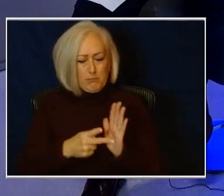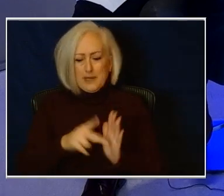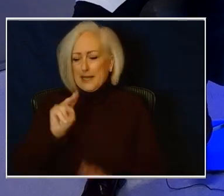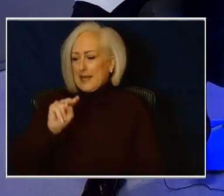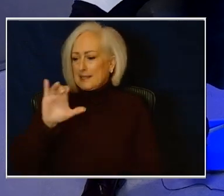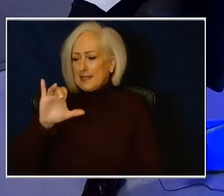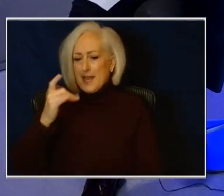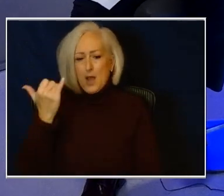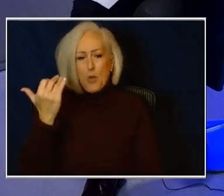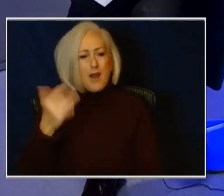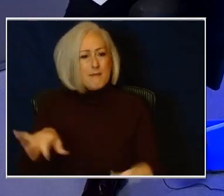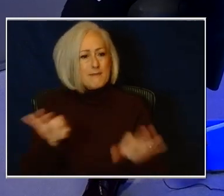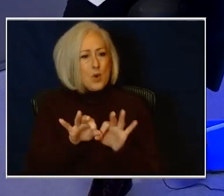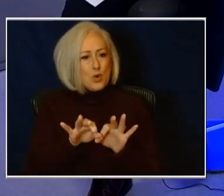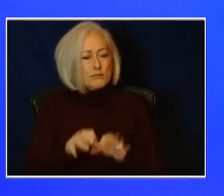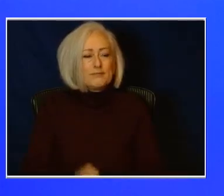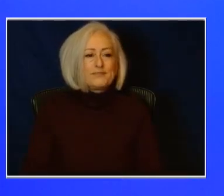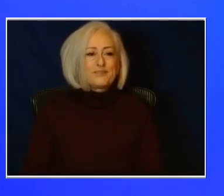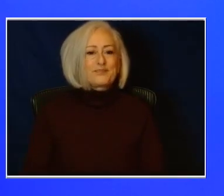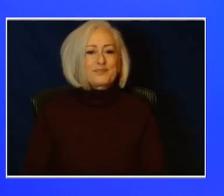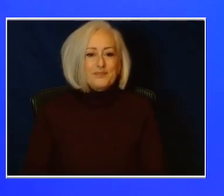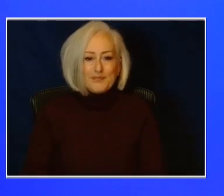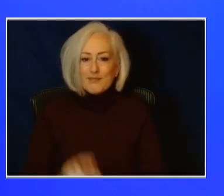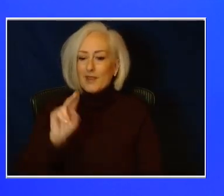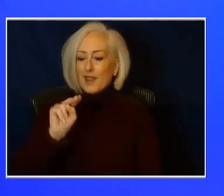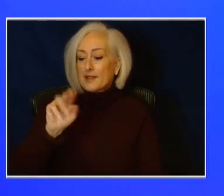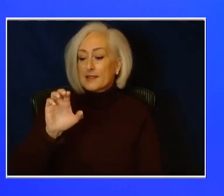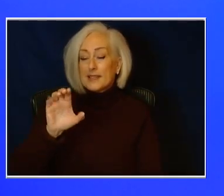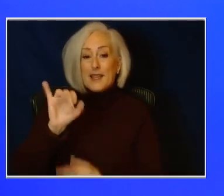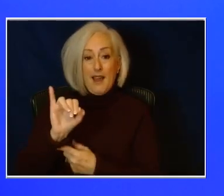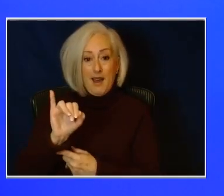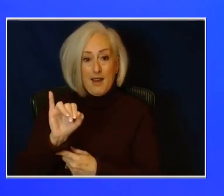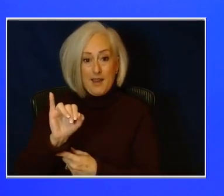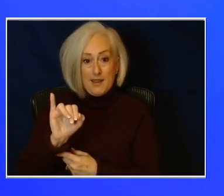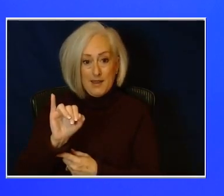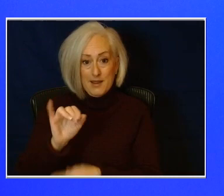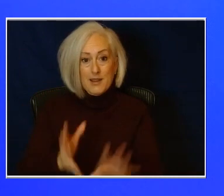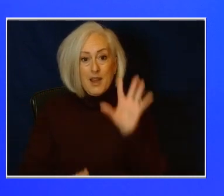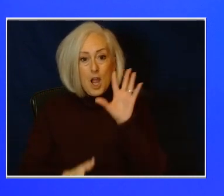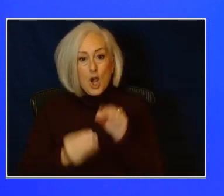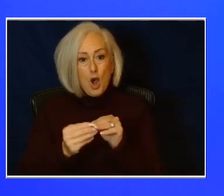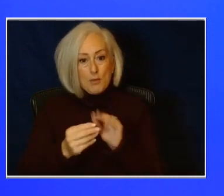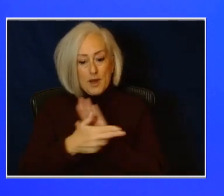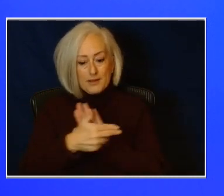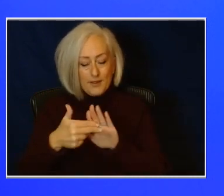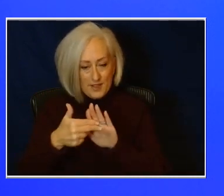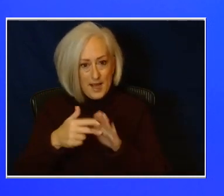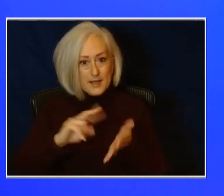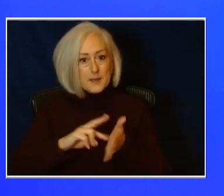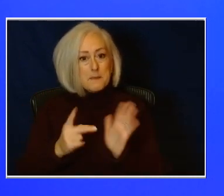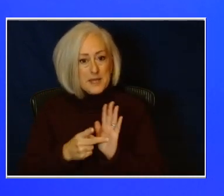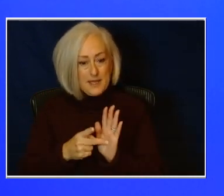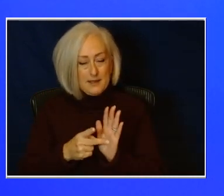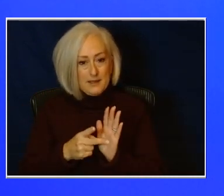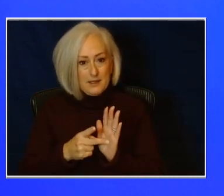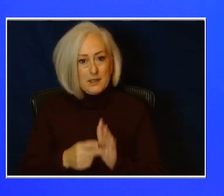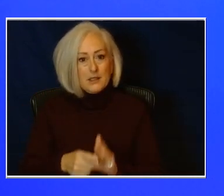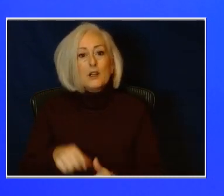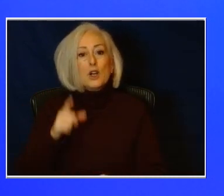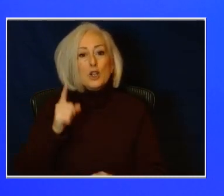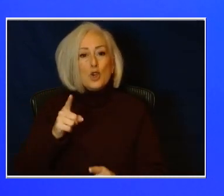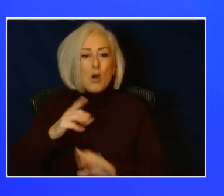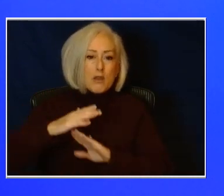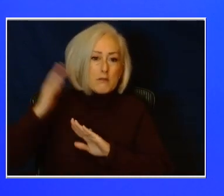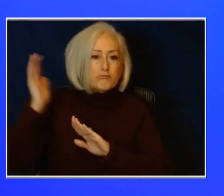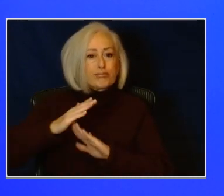Yeah. Well, NCI comprehensive status essentially means that you're among the best of the